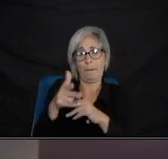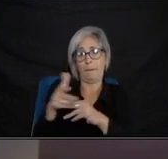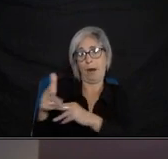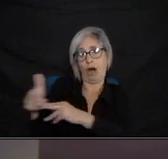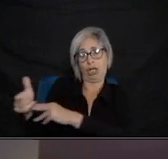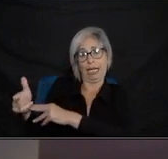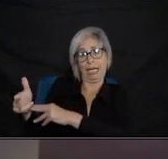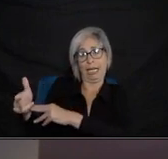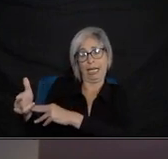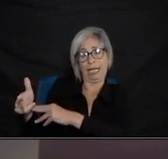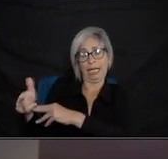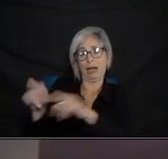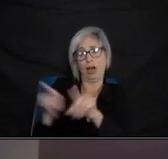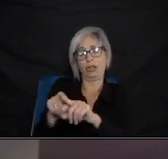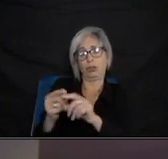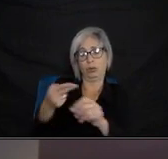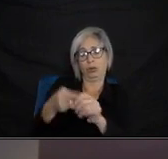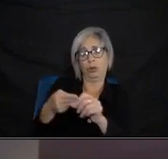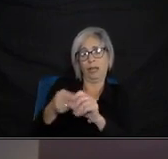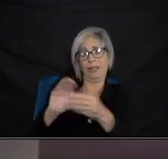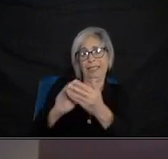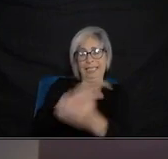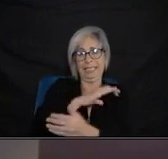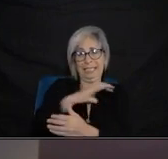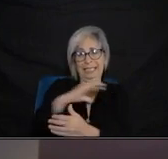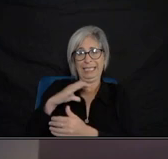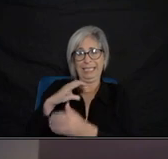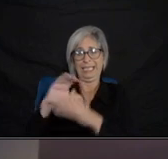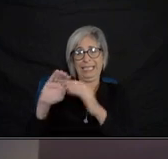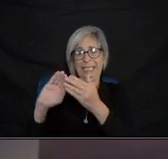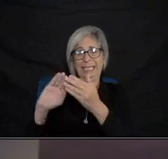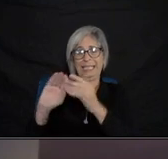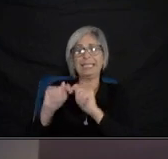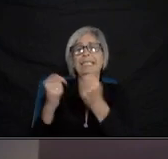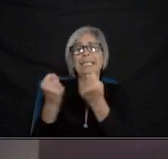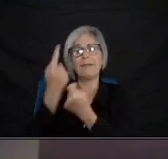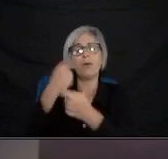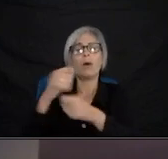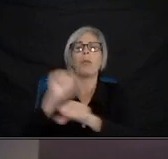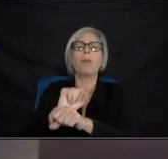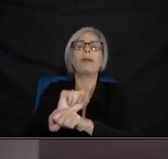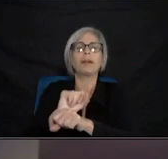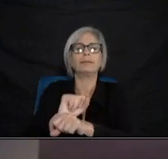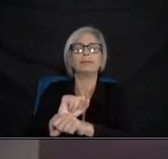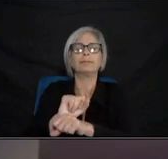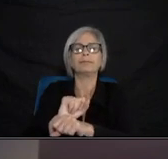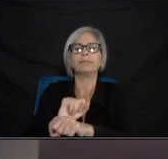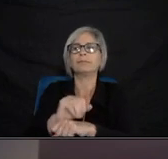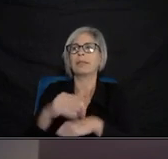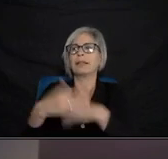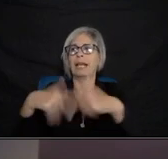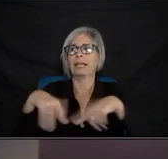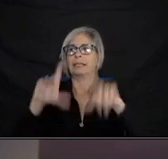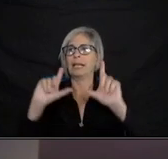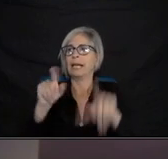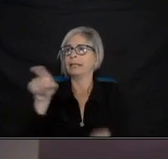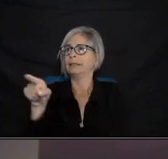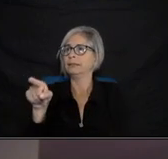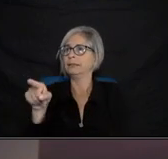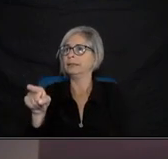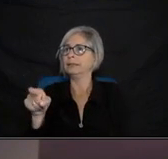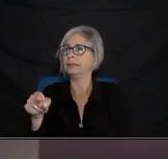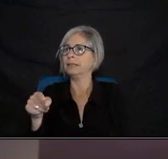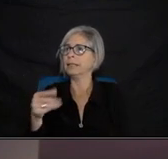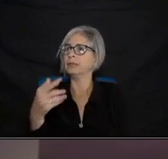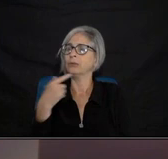and how to join the city team employment. Next slide, please. With that, just want to